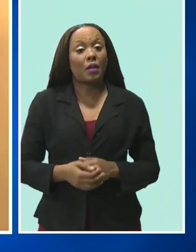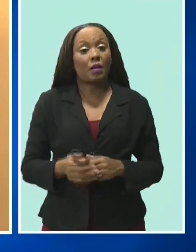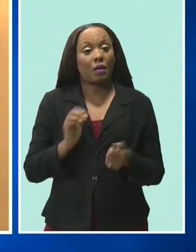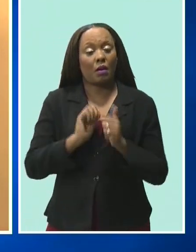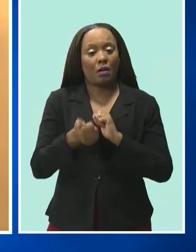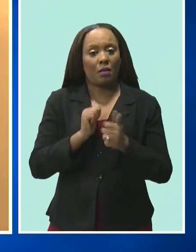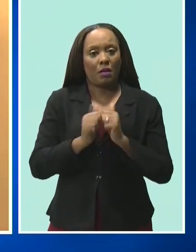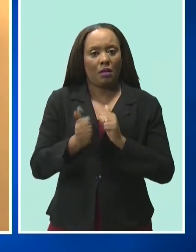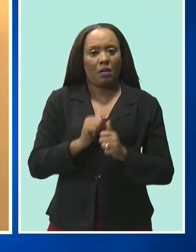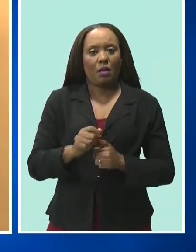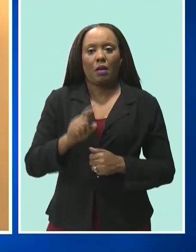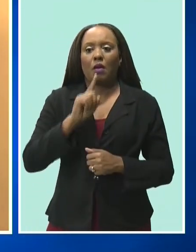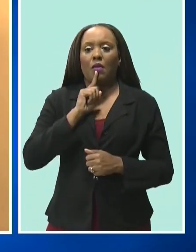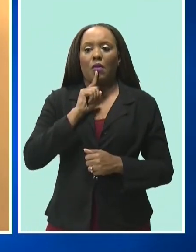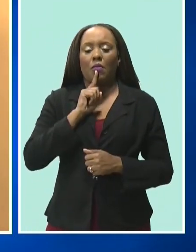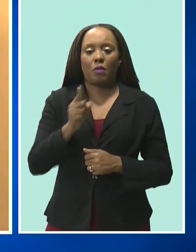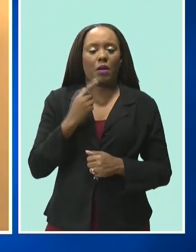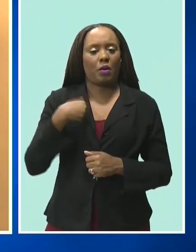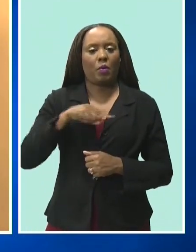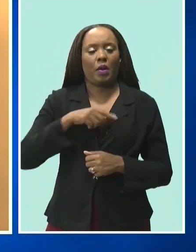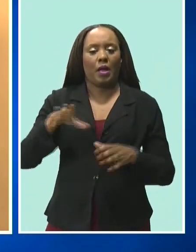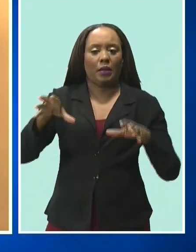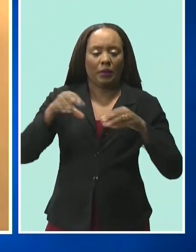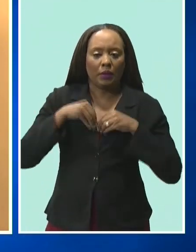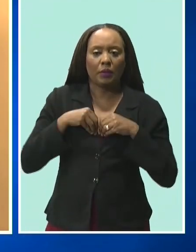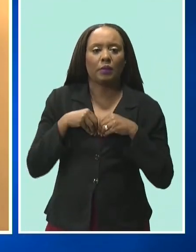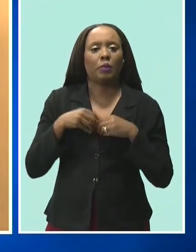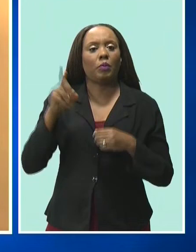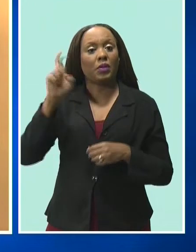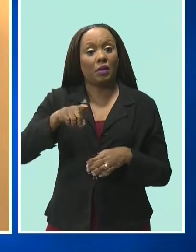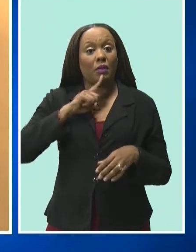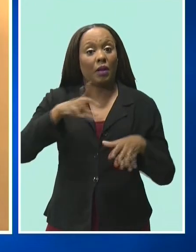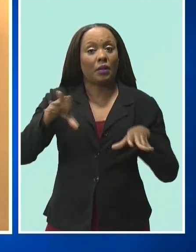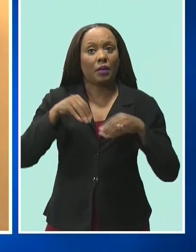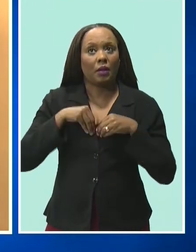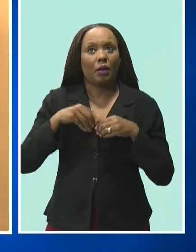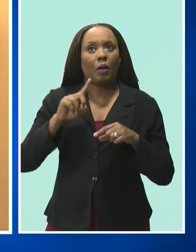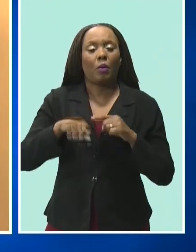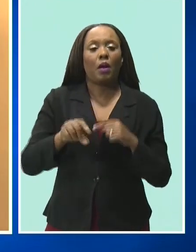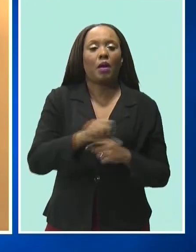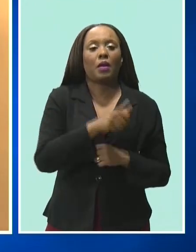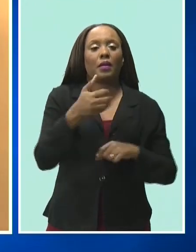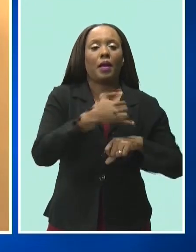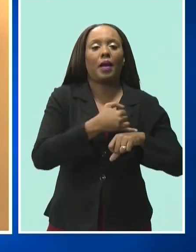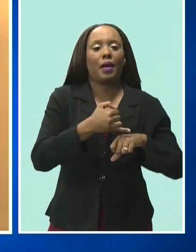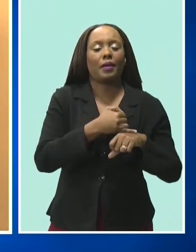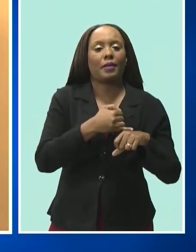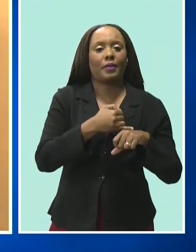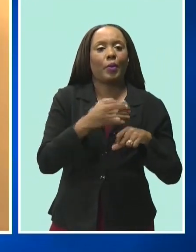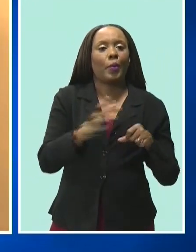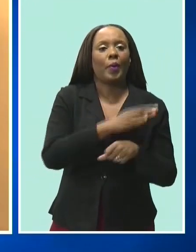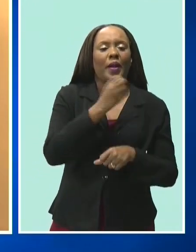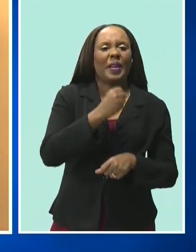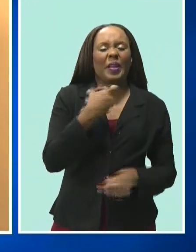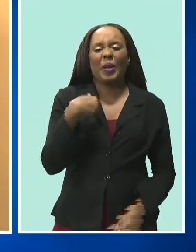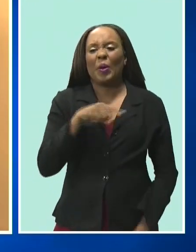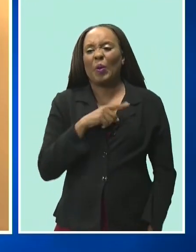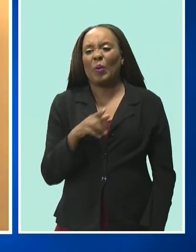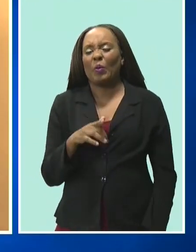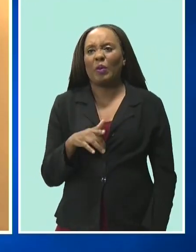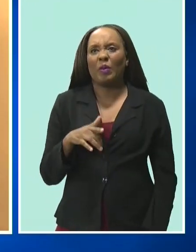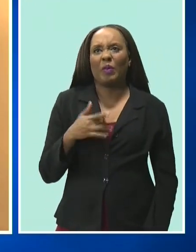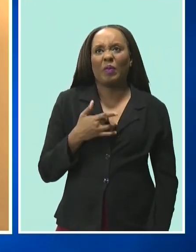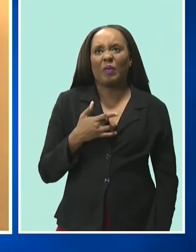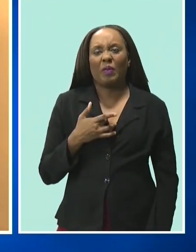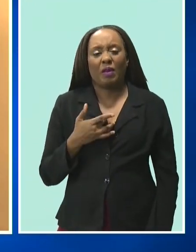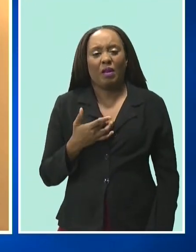our birthright and don't embrace it with national pride as we should. But when another island takes the crown, it becomes a heralded event filled